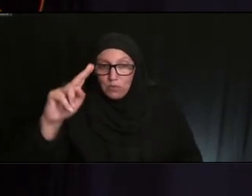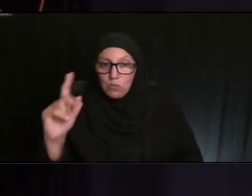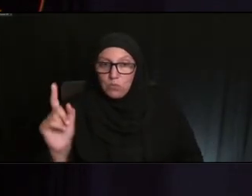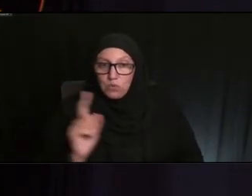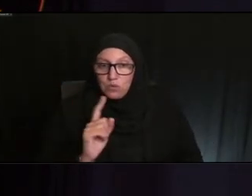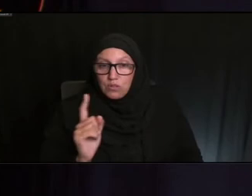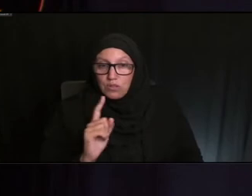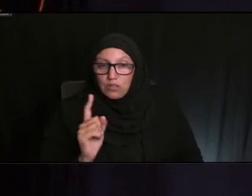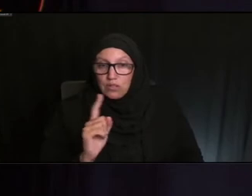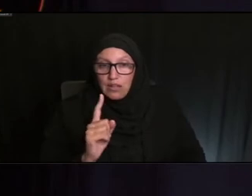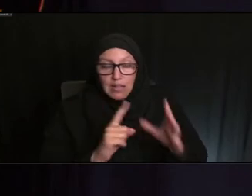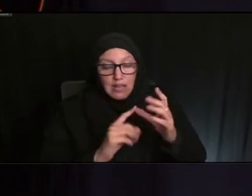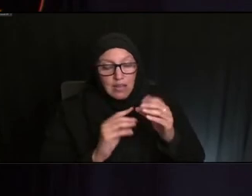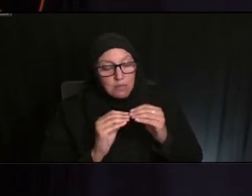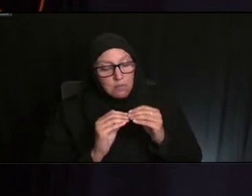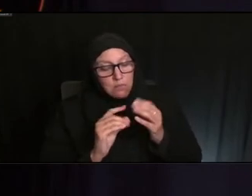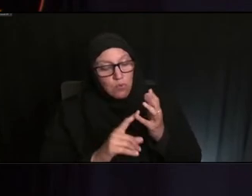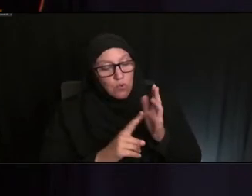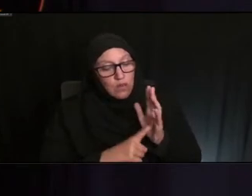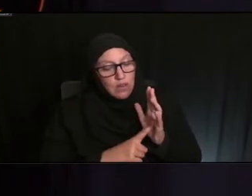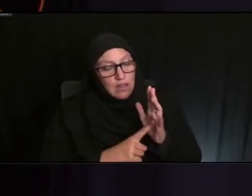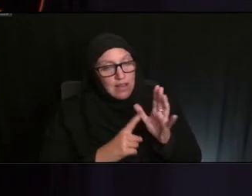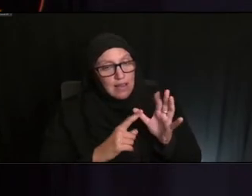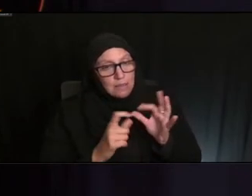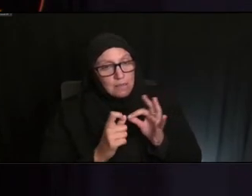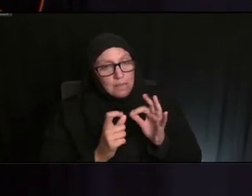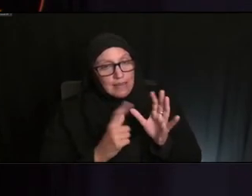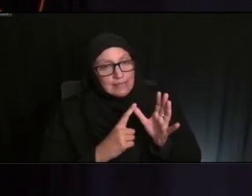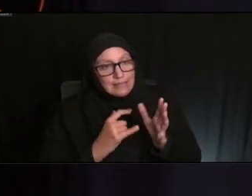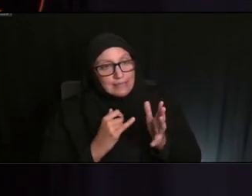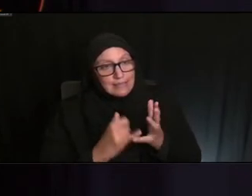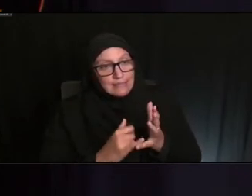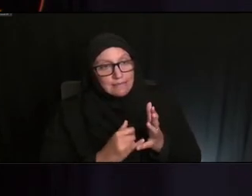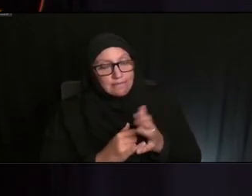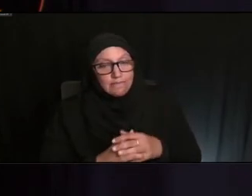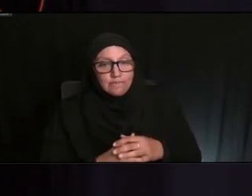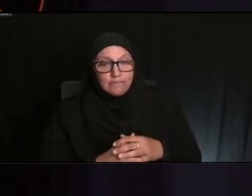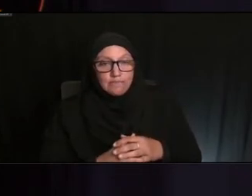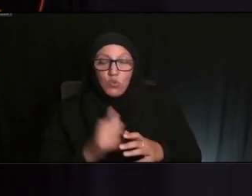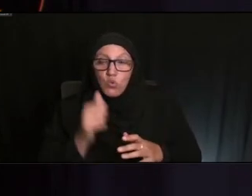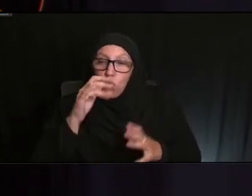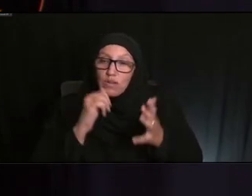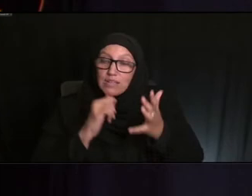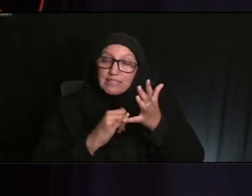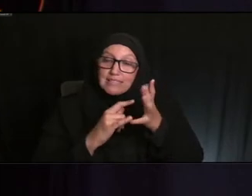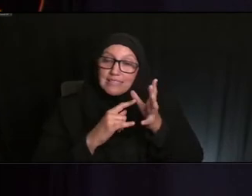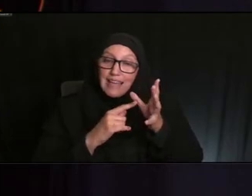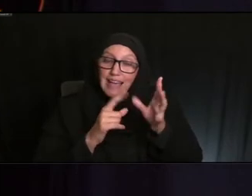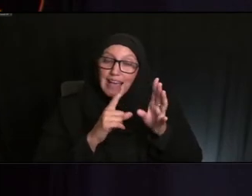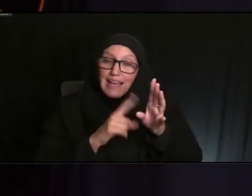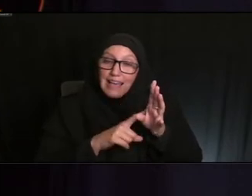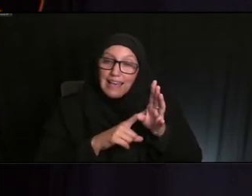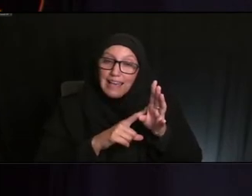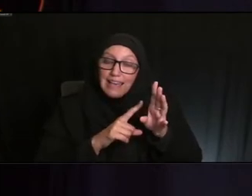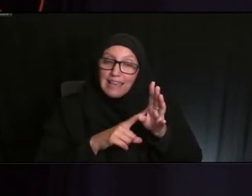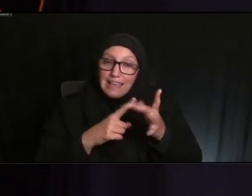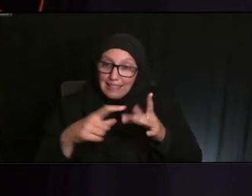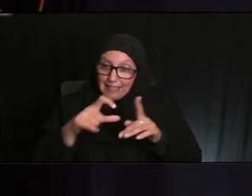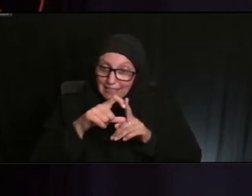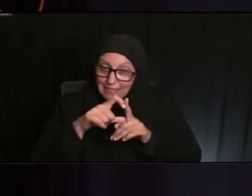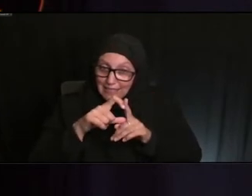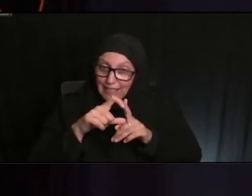Abu al-Abbas, because they came where Sayyids, were the children of Banu Hashim, were the sons of